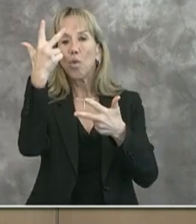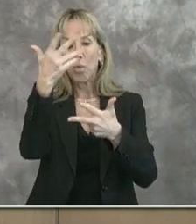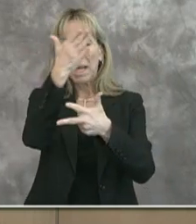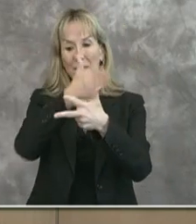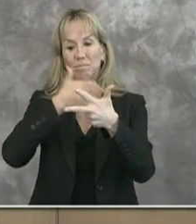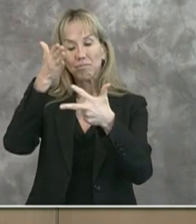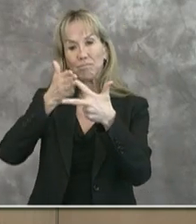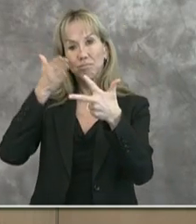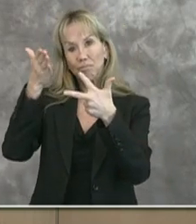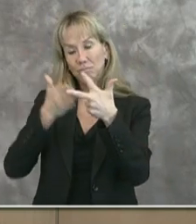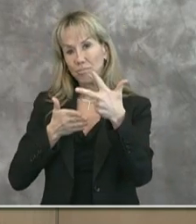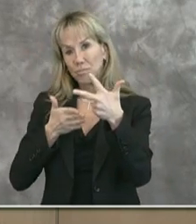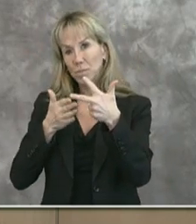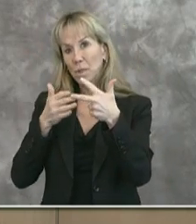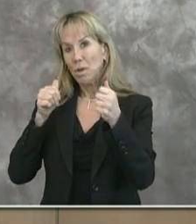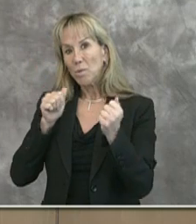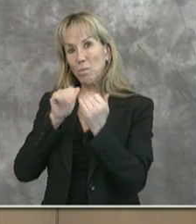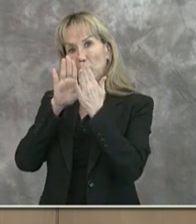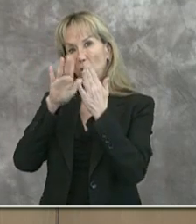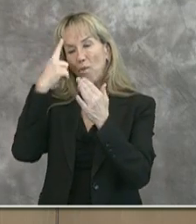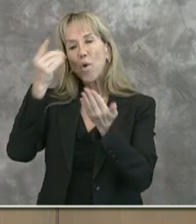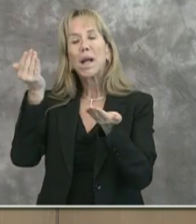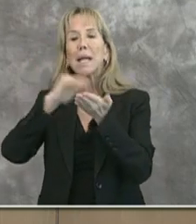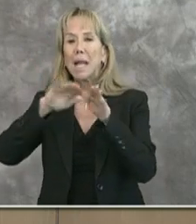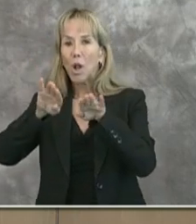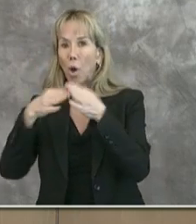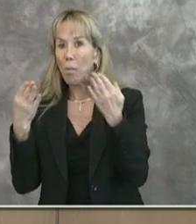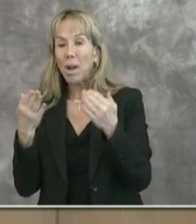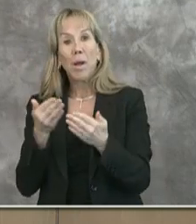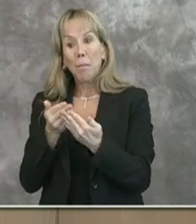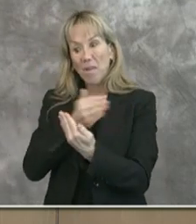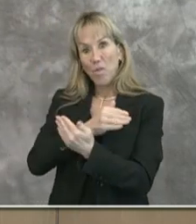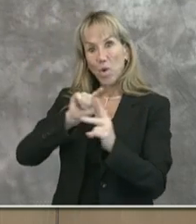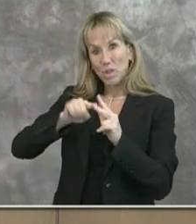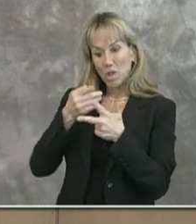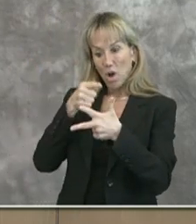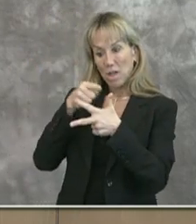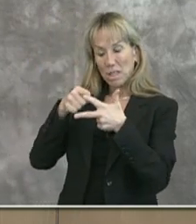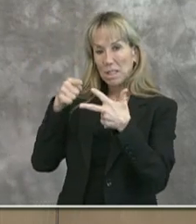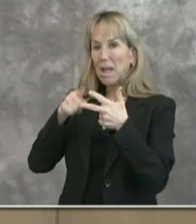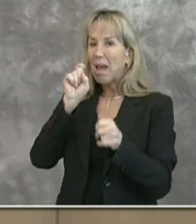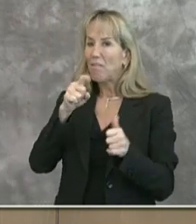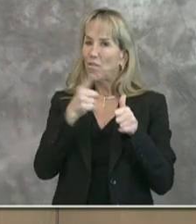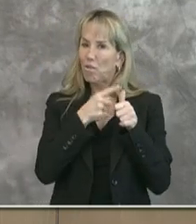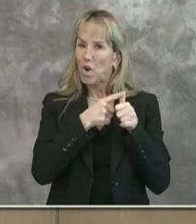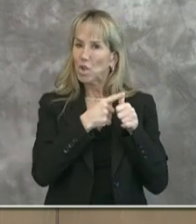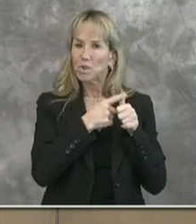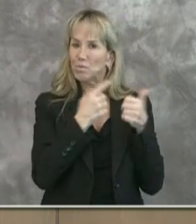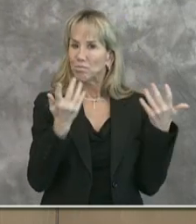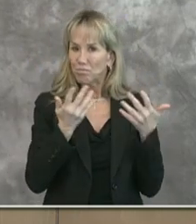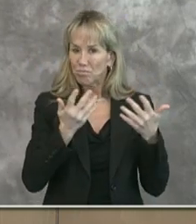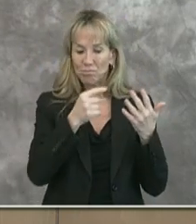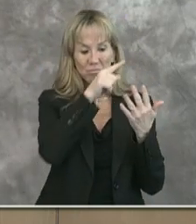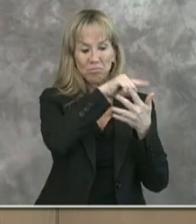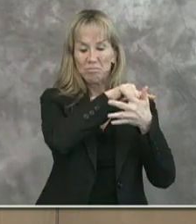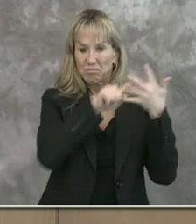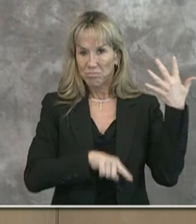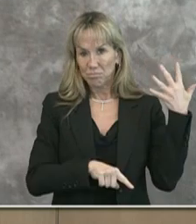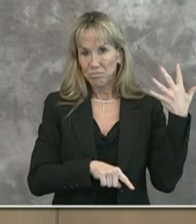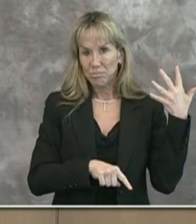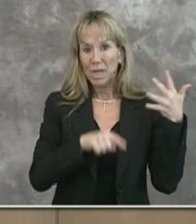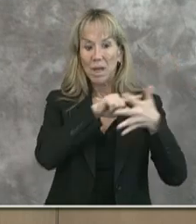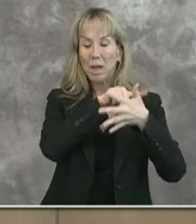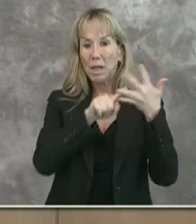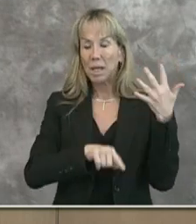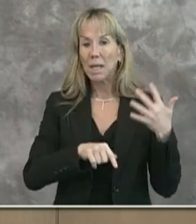open back up, certain criteria must be in place before proceeding. These criteria are